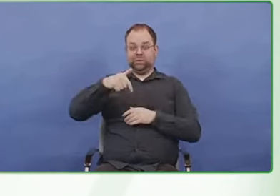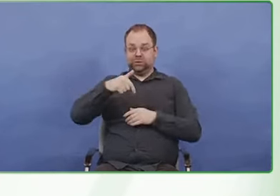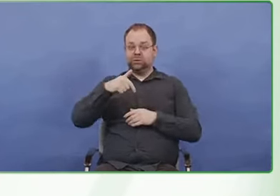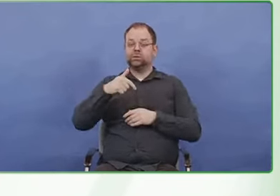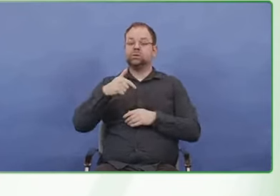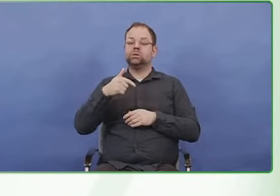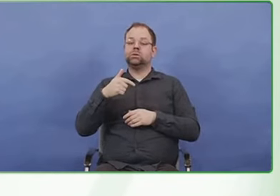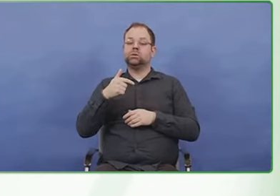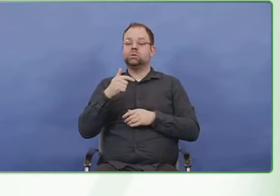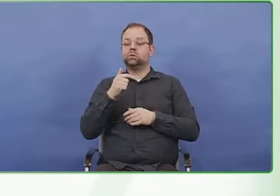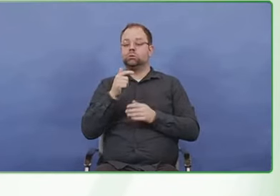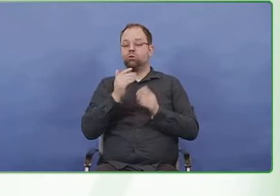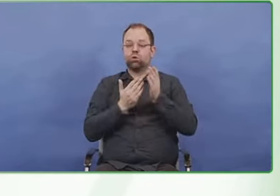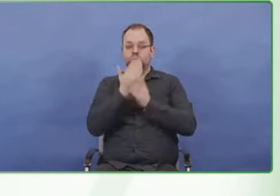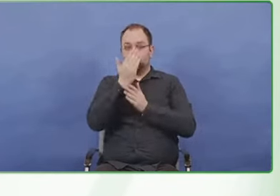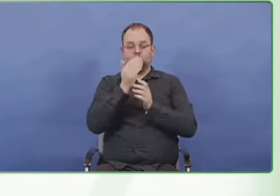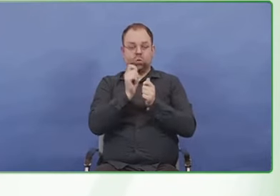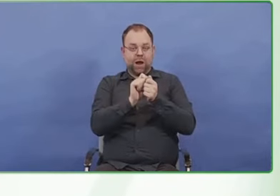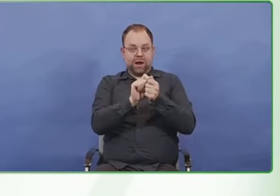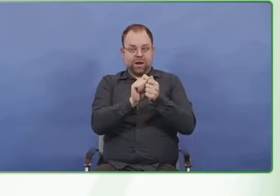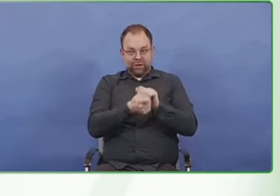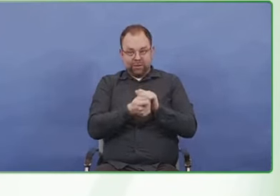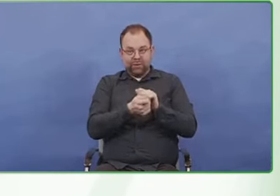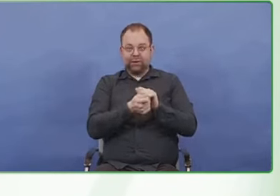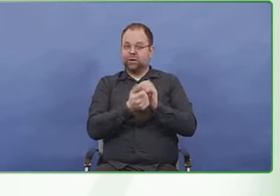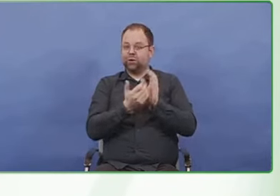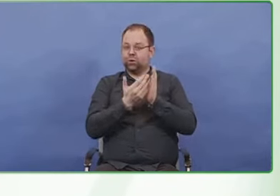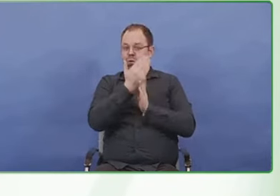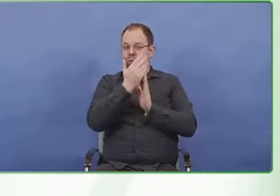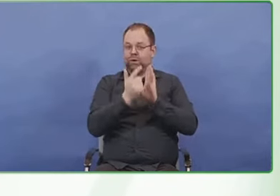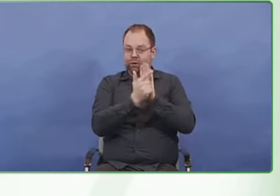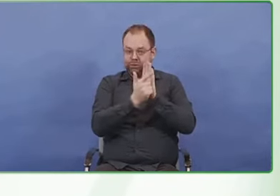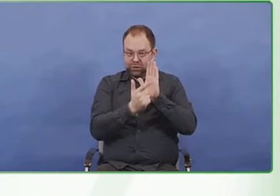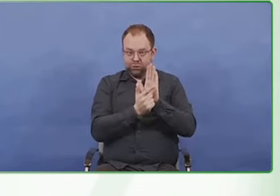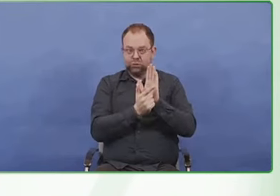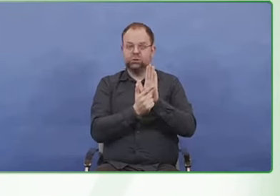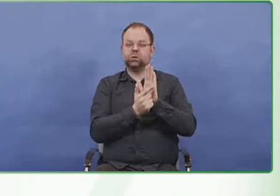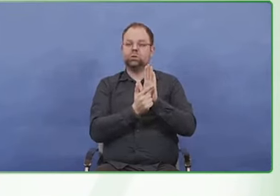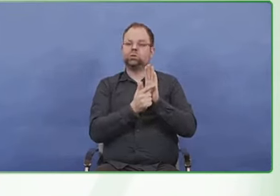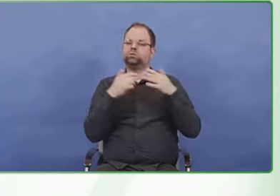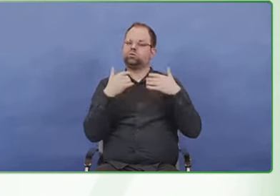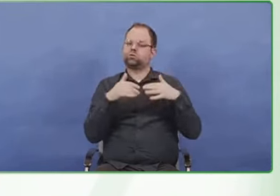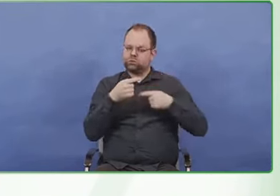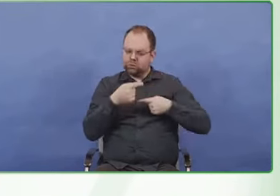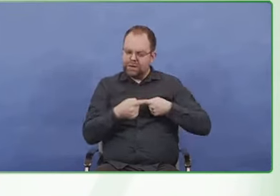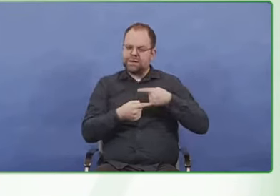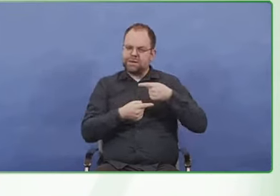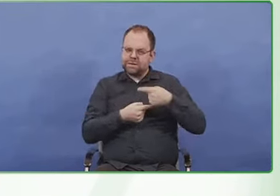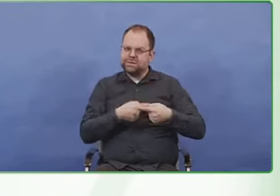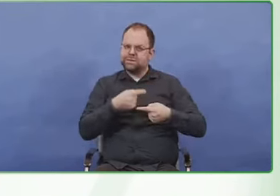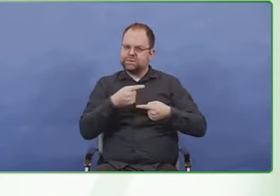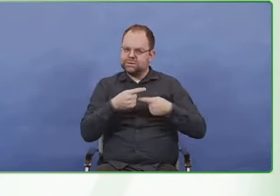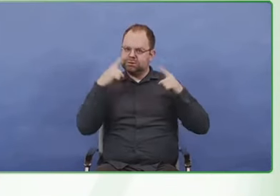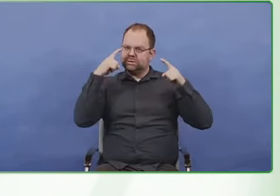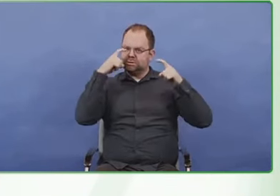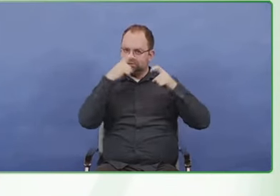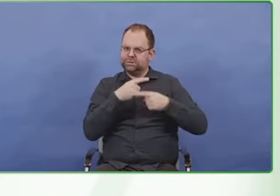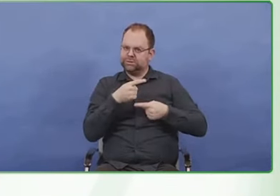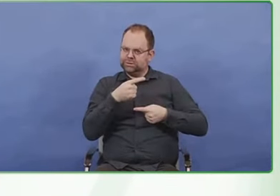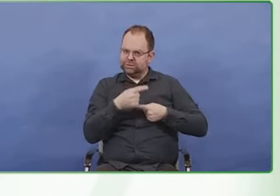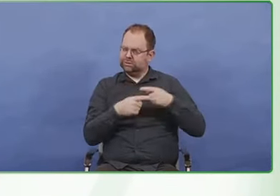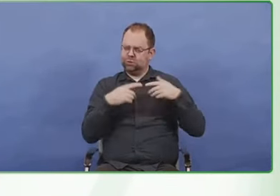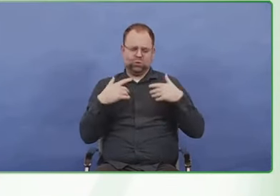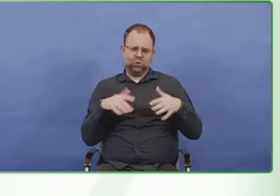parameters taken into consideration in passing this new legislation. One is, like I mentioned before,